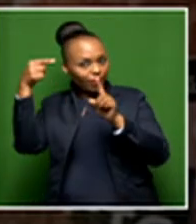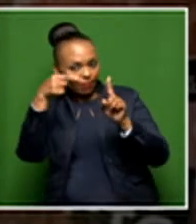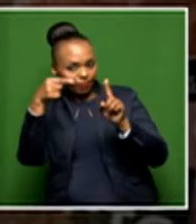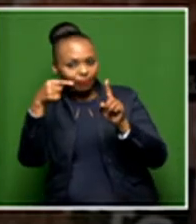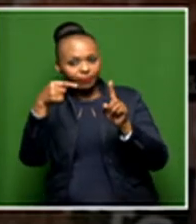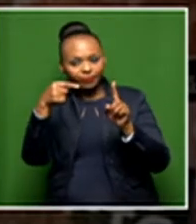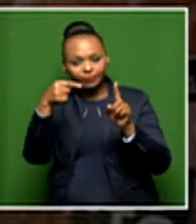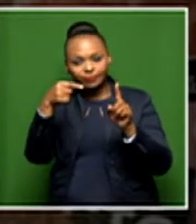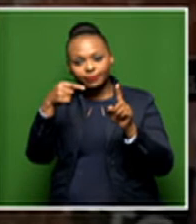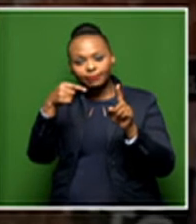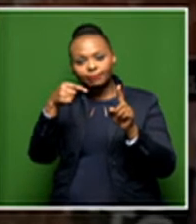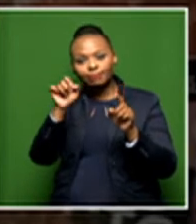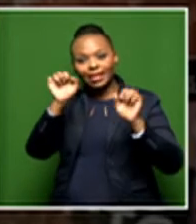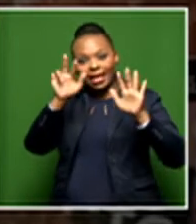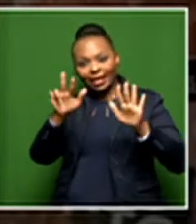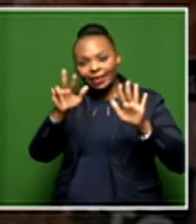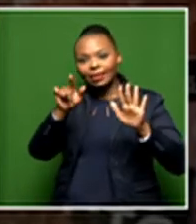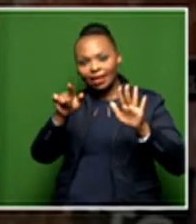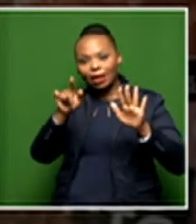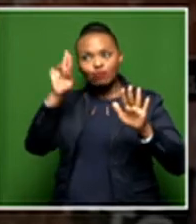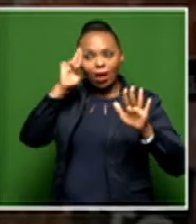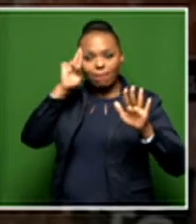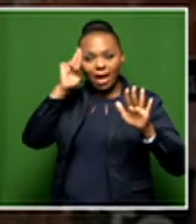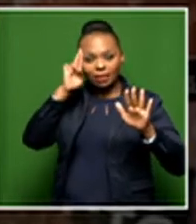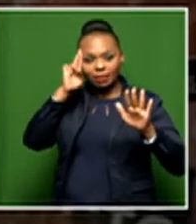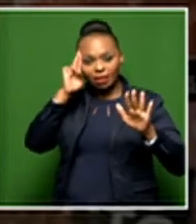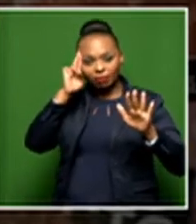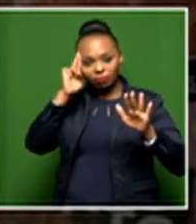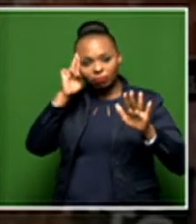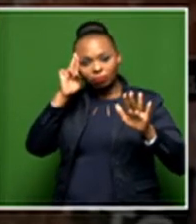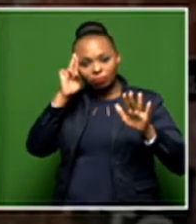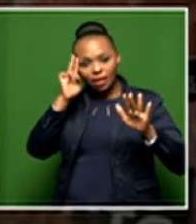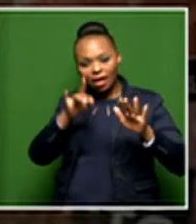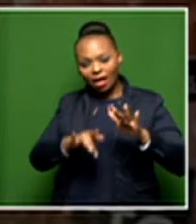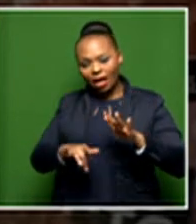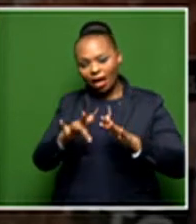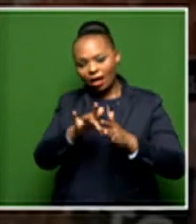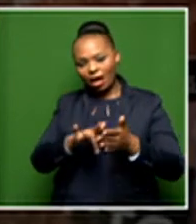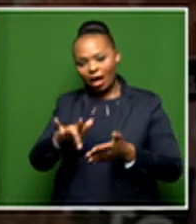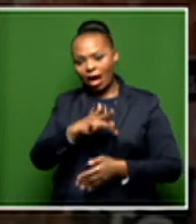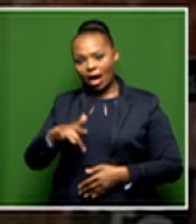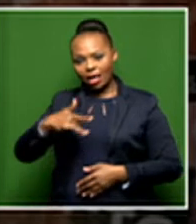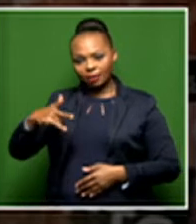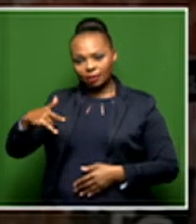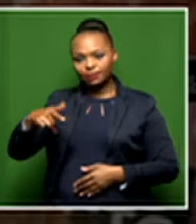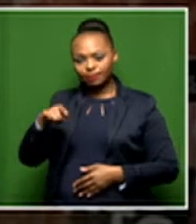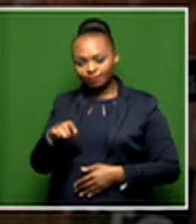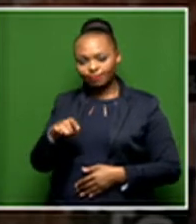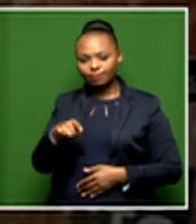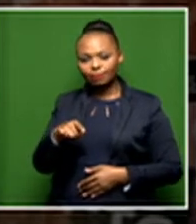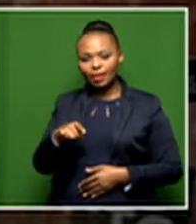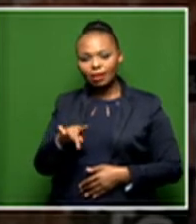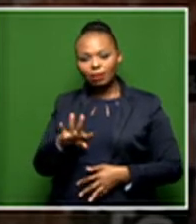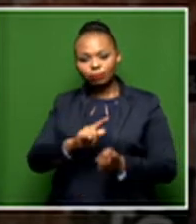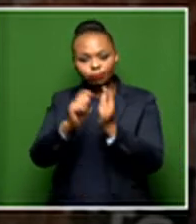8th Amendment in Ireland, which criminalized abortion. And this is a very interesting process of how